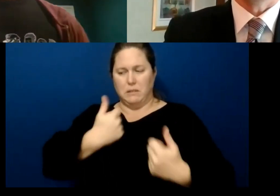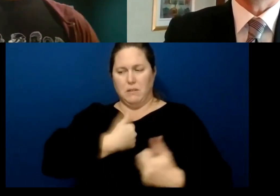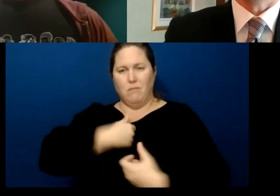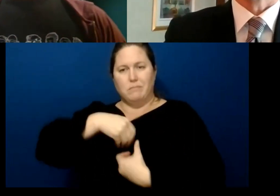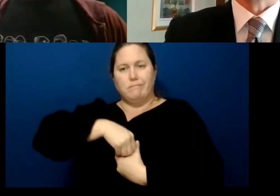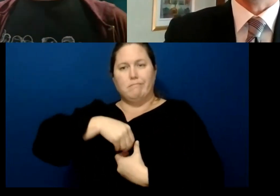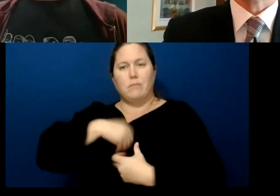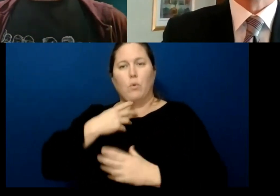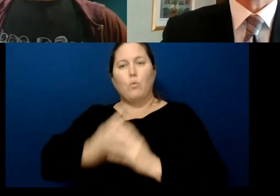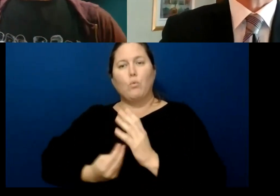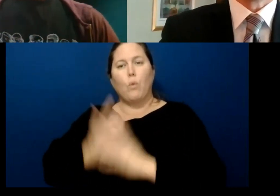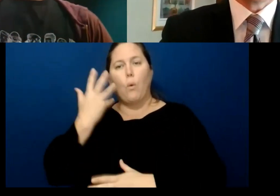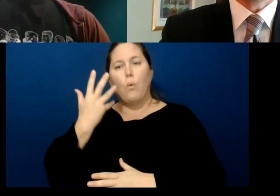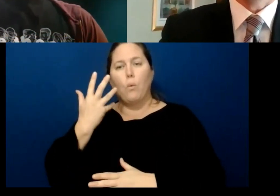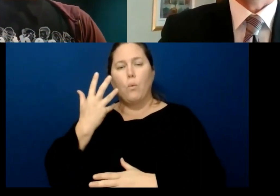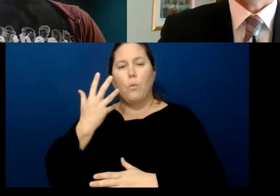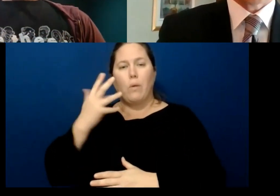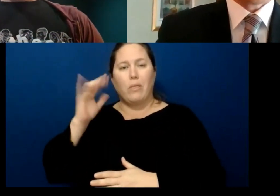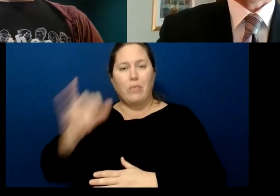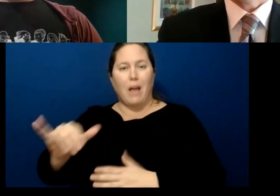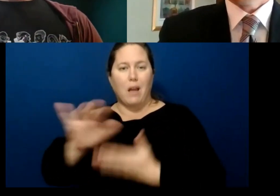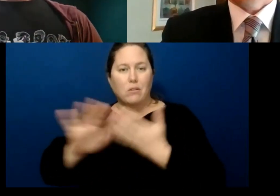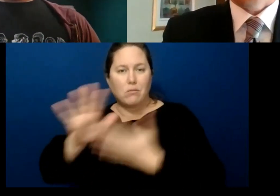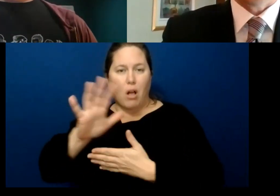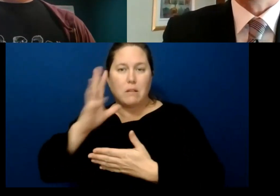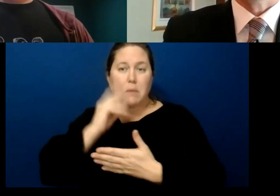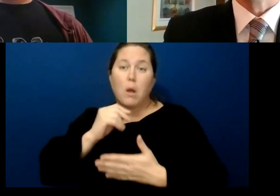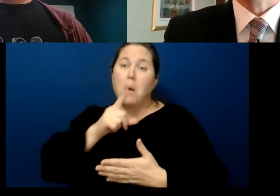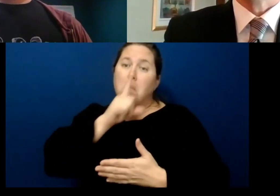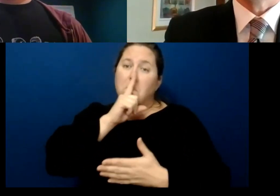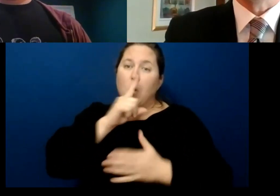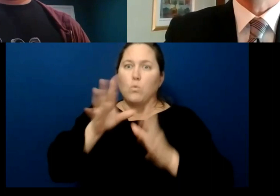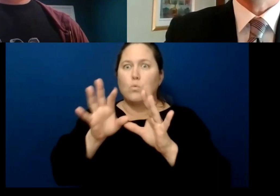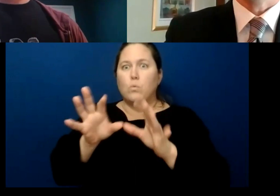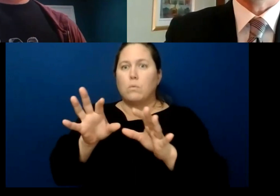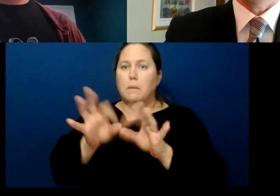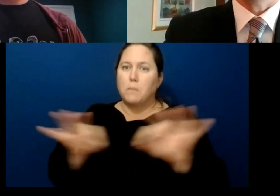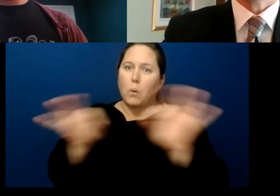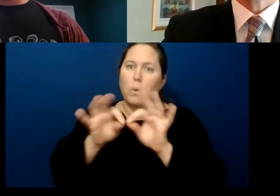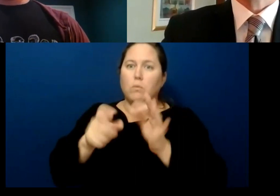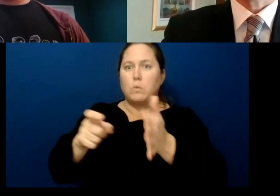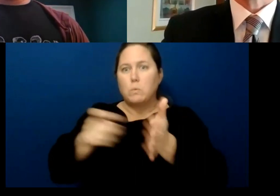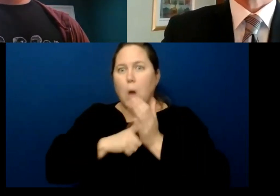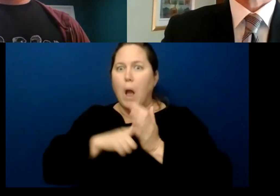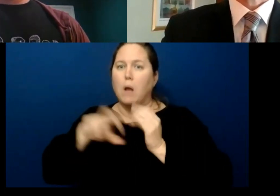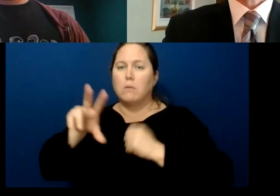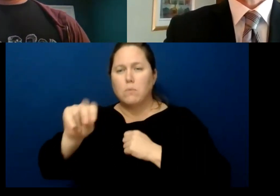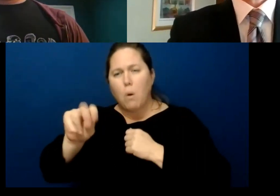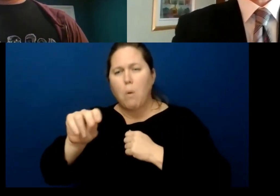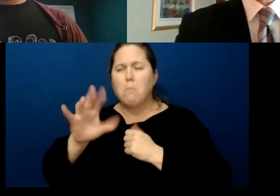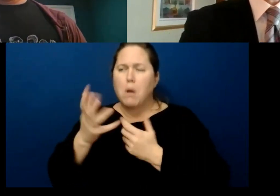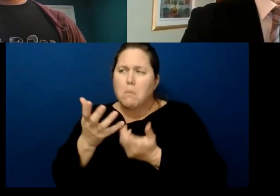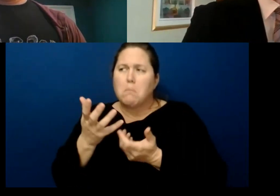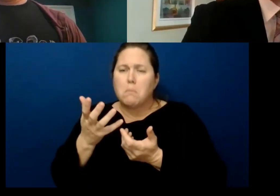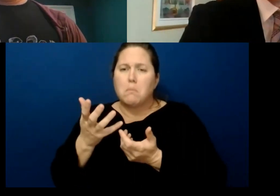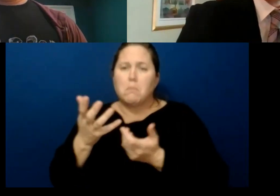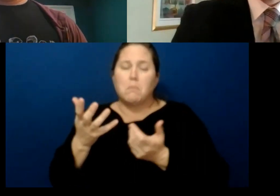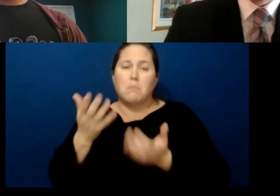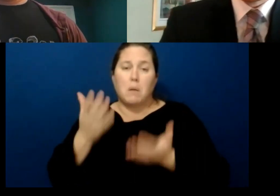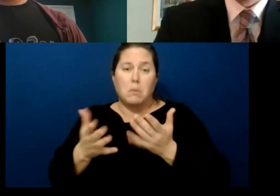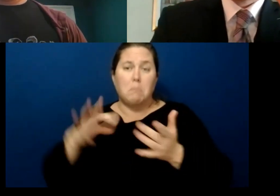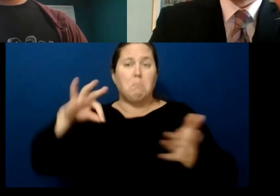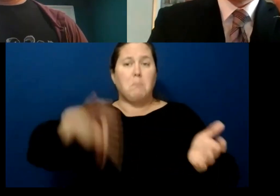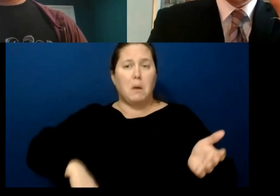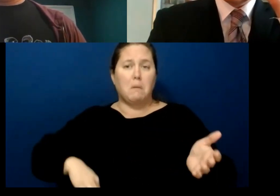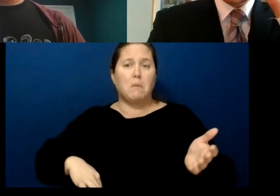going through a college experience. It's not essential, but it is just what happens when you go through that. We've had several people ask this question,